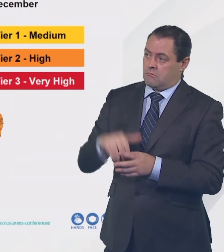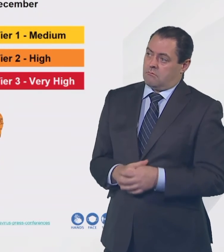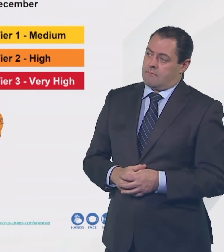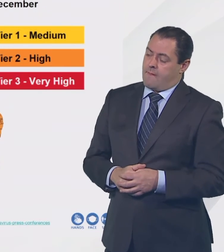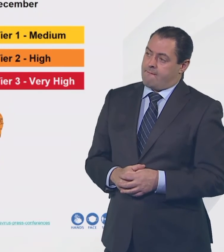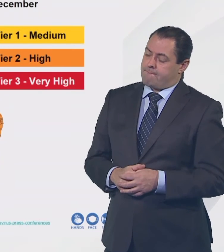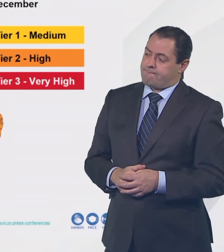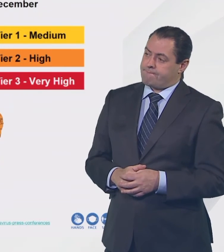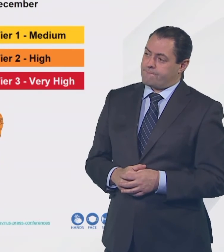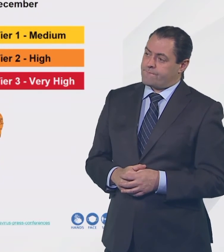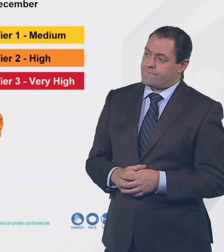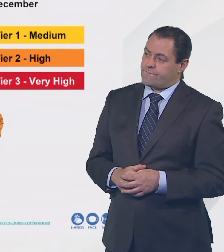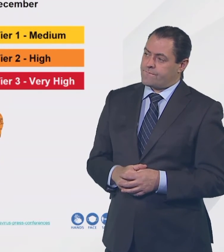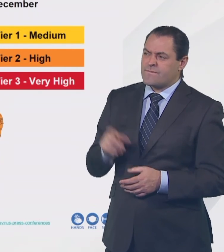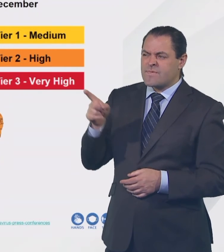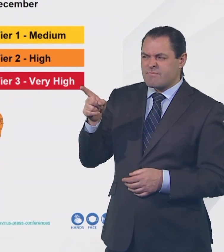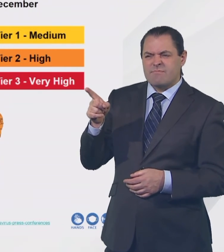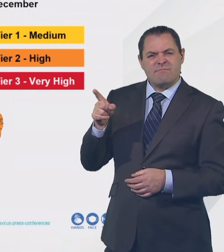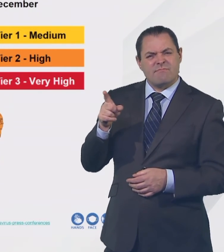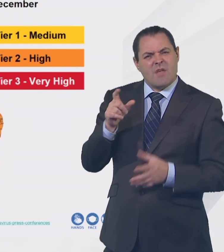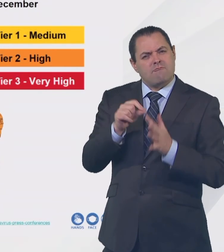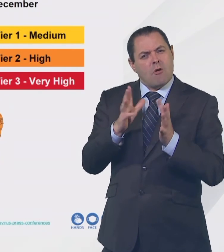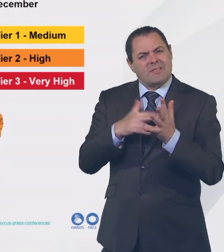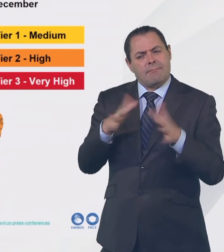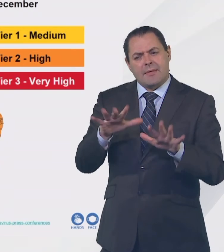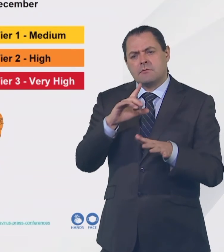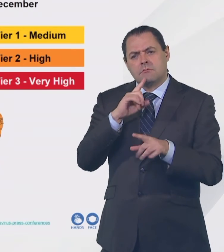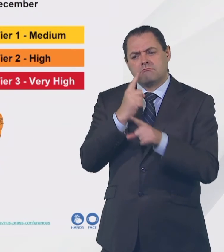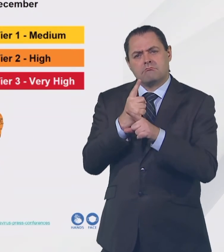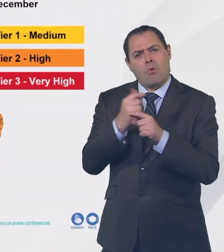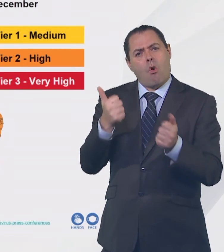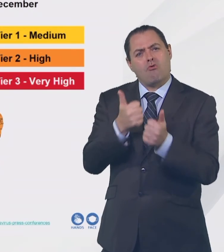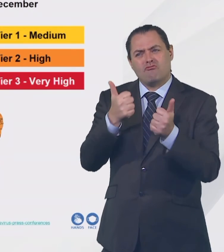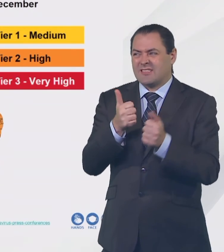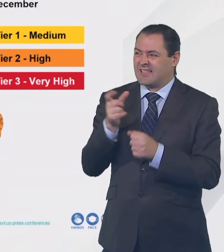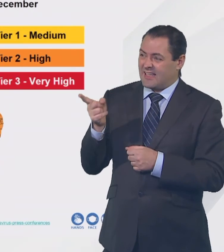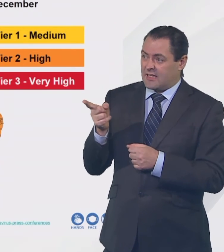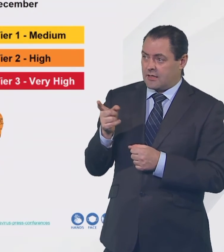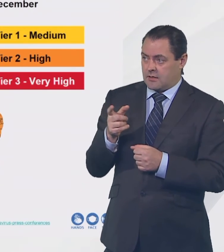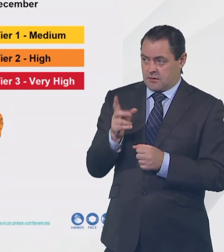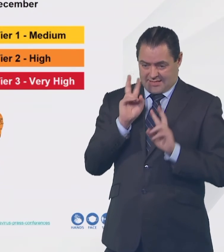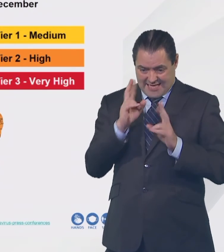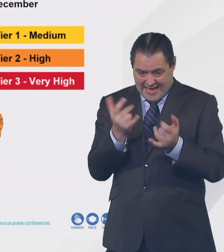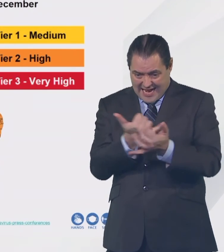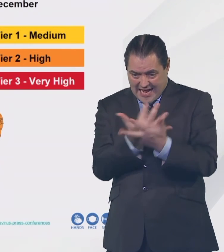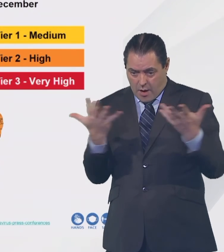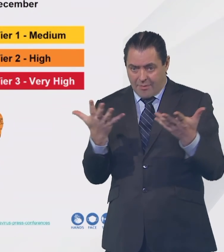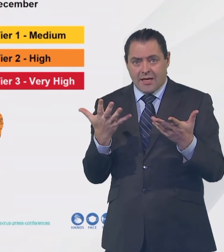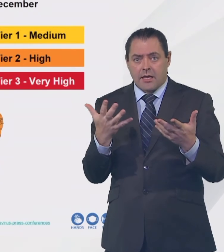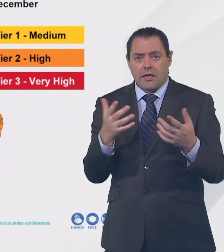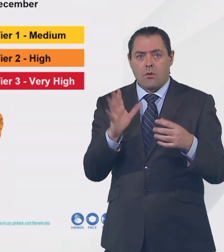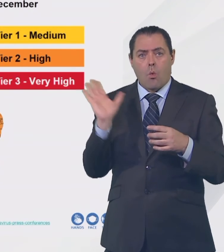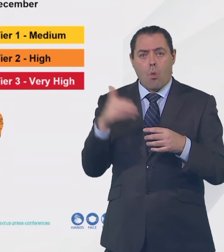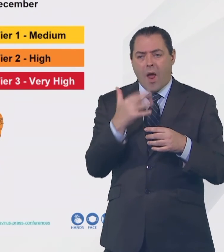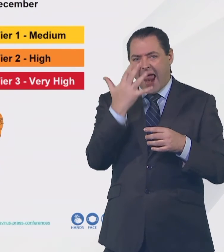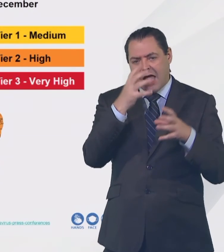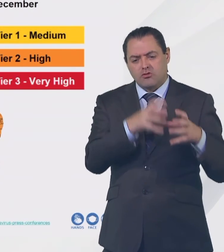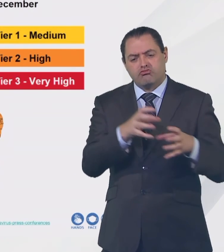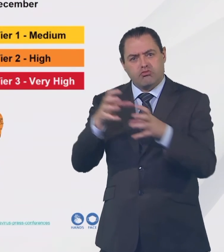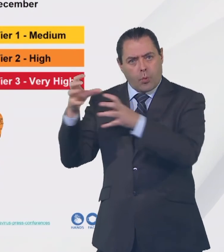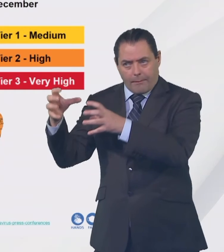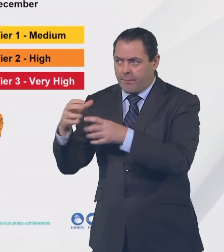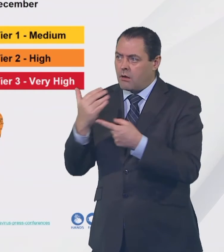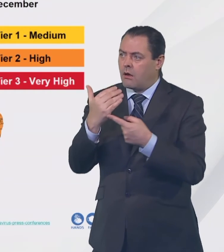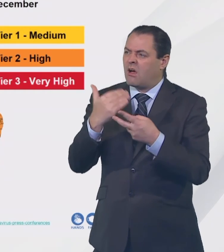the Prime Minister was talking about in his speech, looking at the rates of people in all ages. Then we take a look at